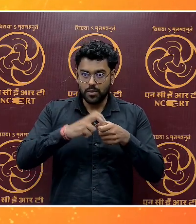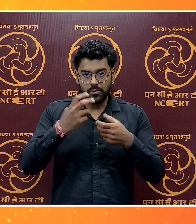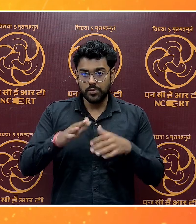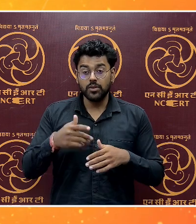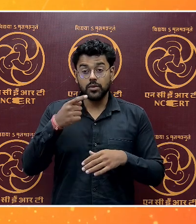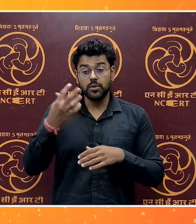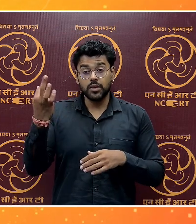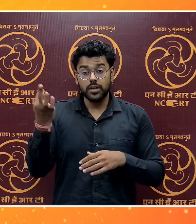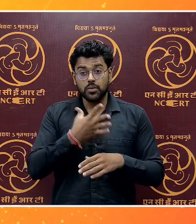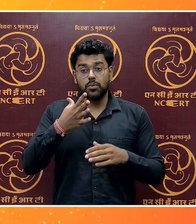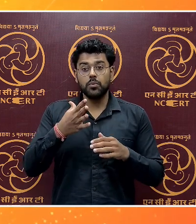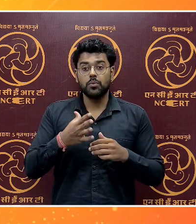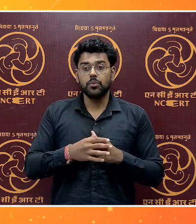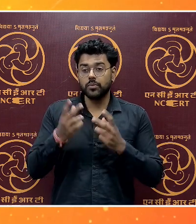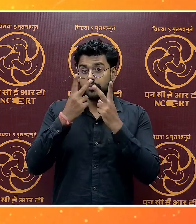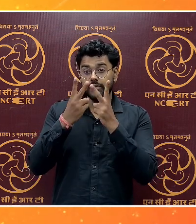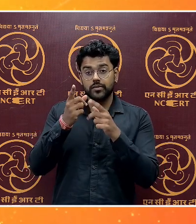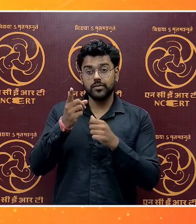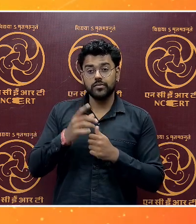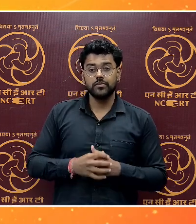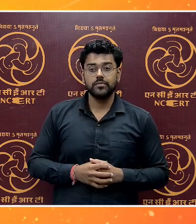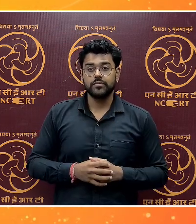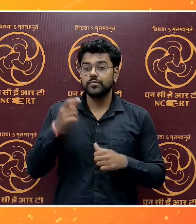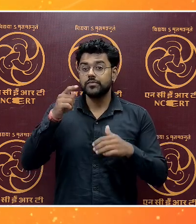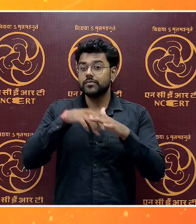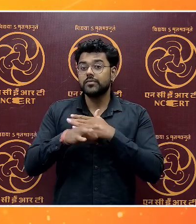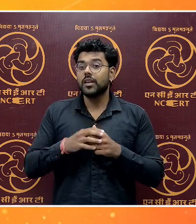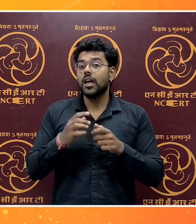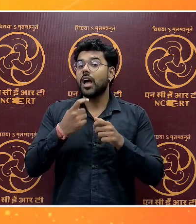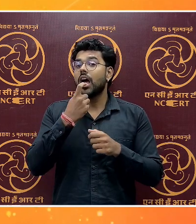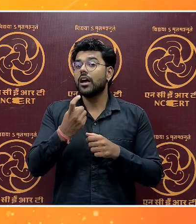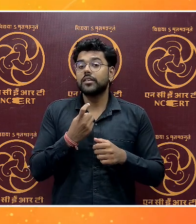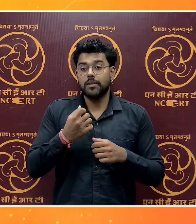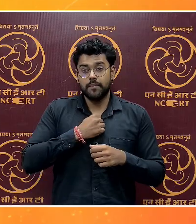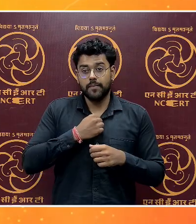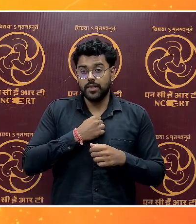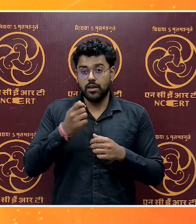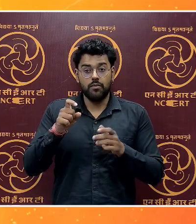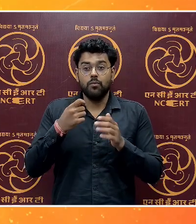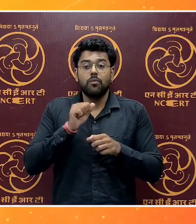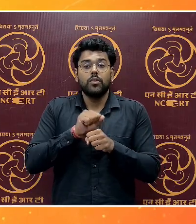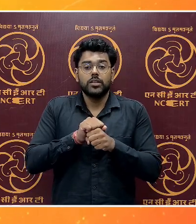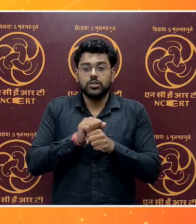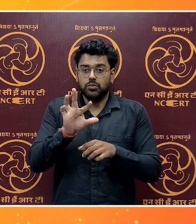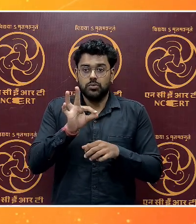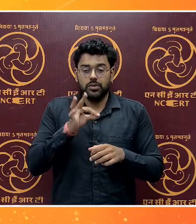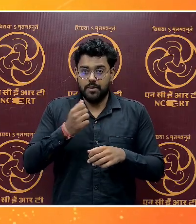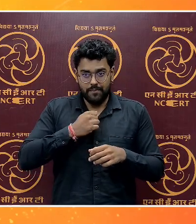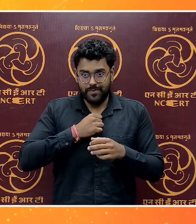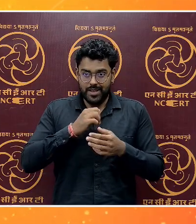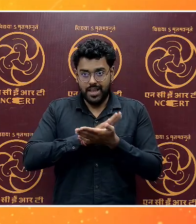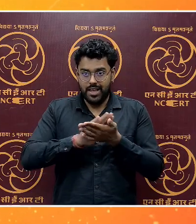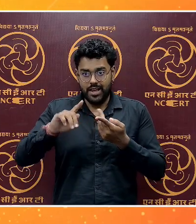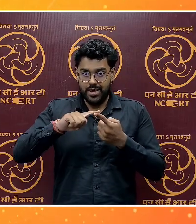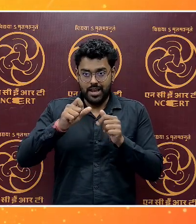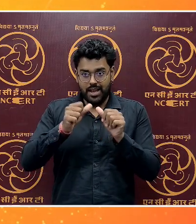new app, our application screen will came in, and here he's asking me to be like select my role. For right now, I'm choosing my role as a head teacher,